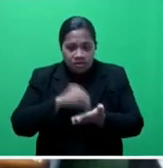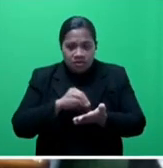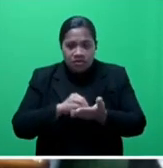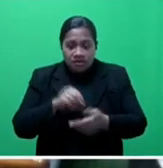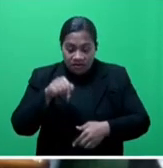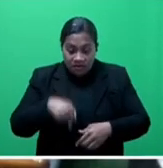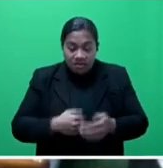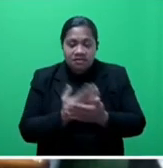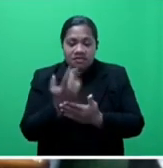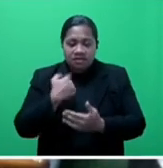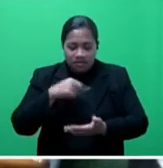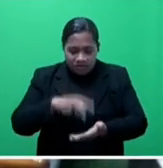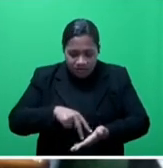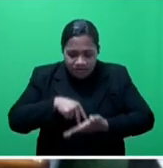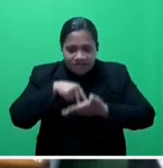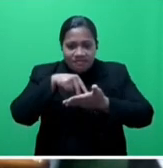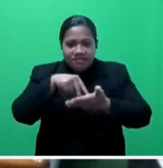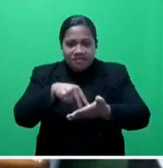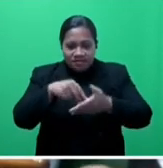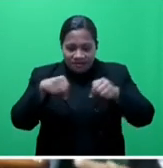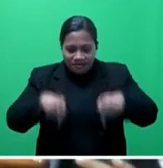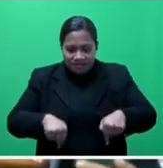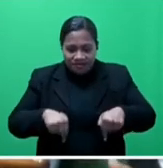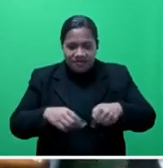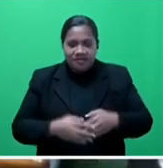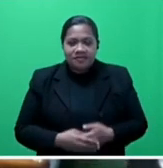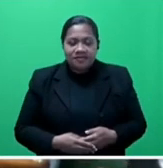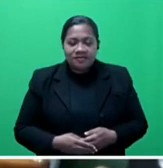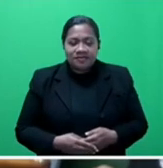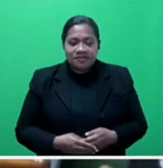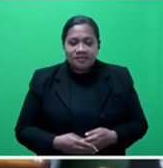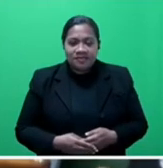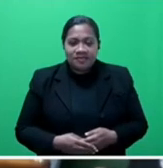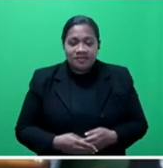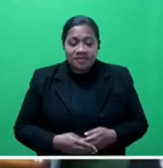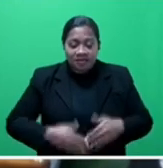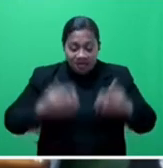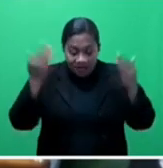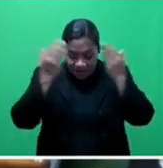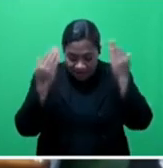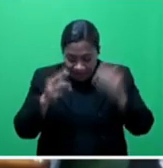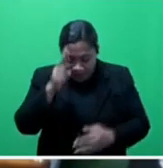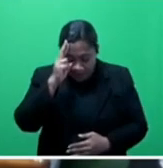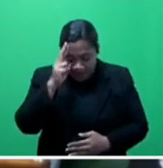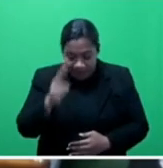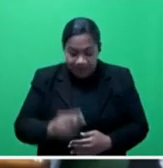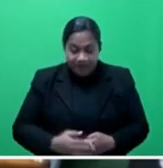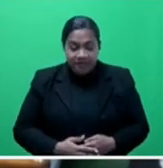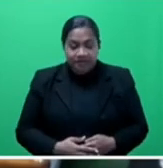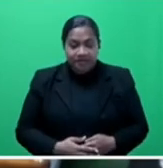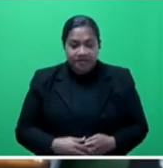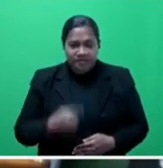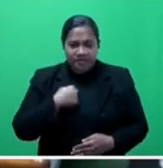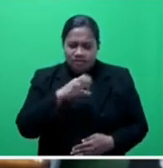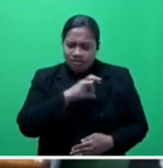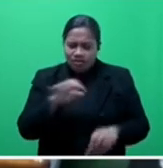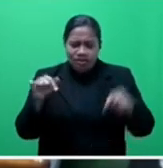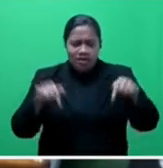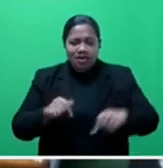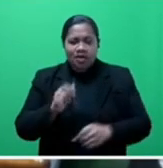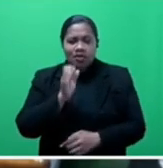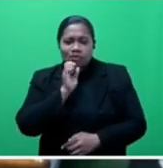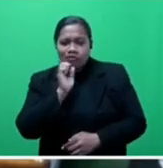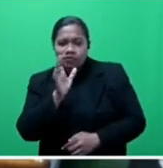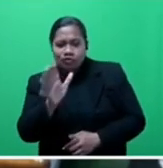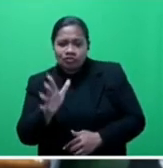you, all in this august House." Mr. Speaker, sir, I am not here to preach, but